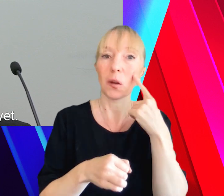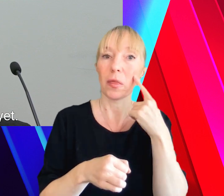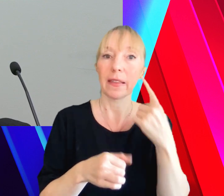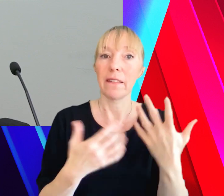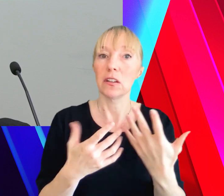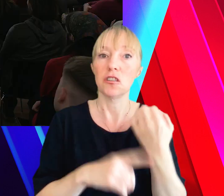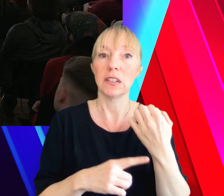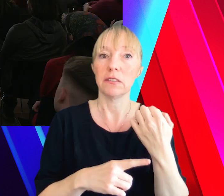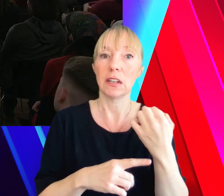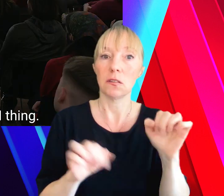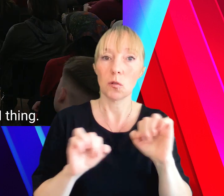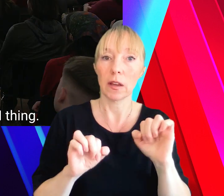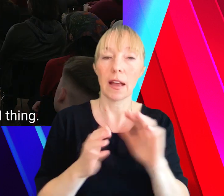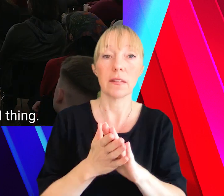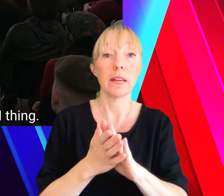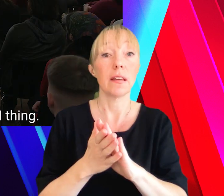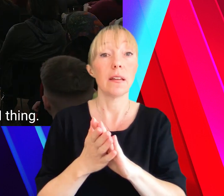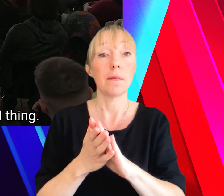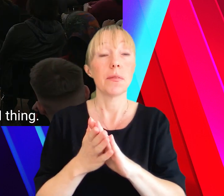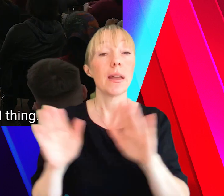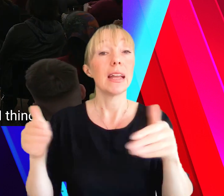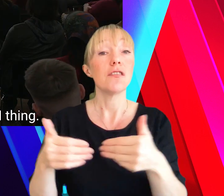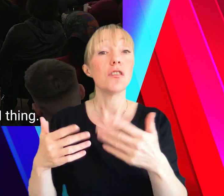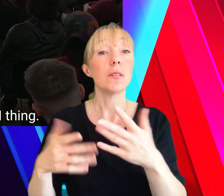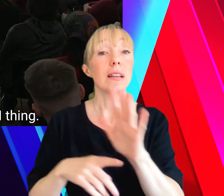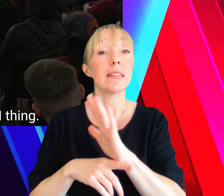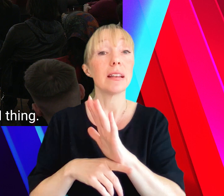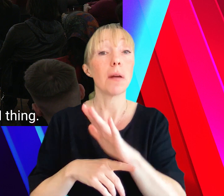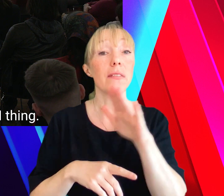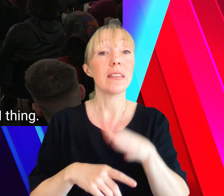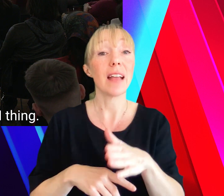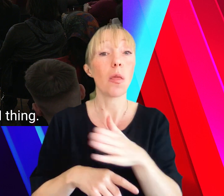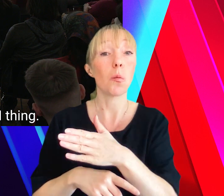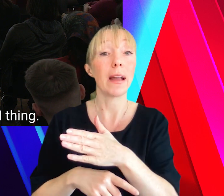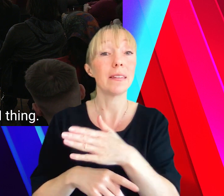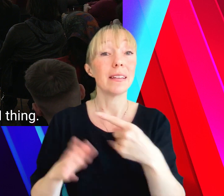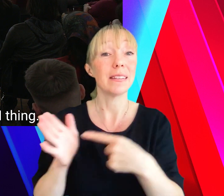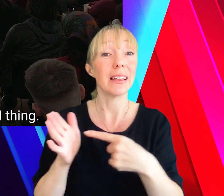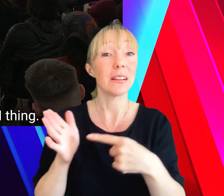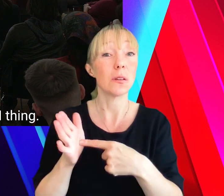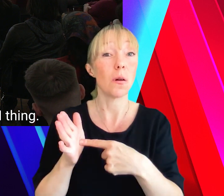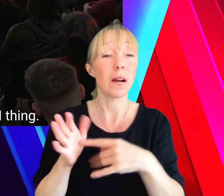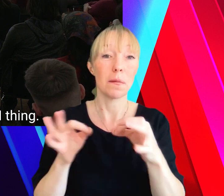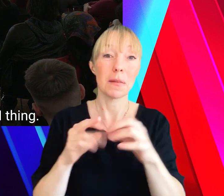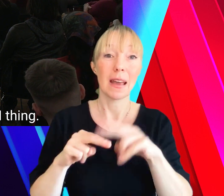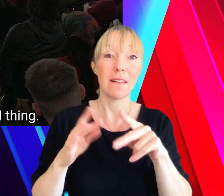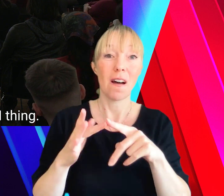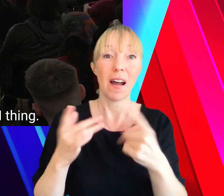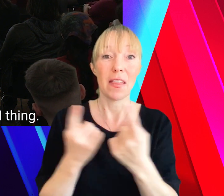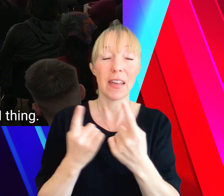think anyone's cracked it yet. I made the mistake of introducing cinemas of the Southwest to TikTok